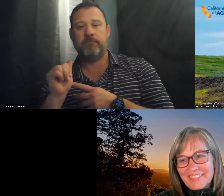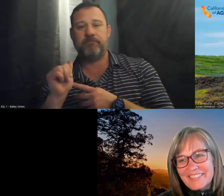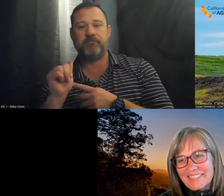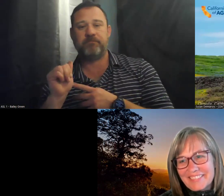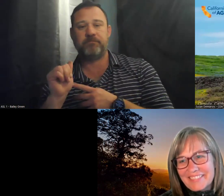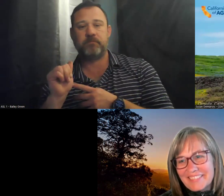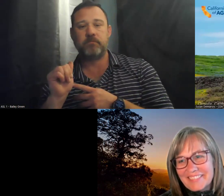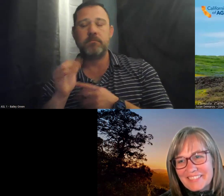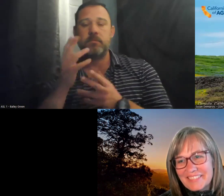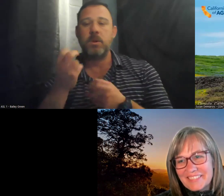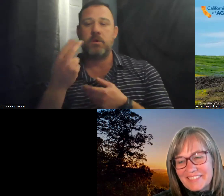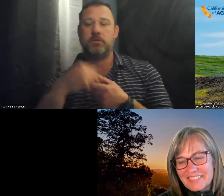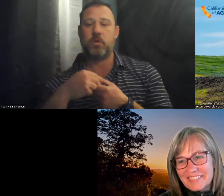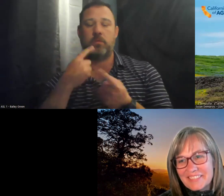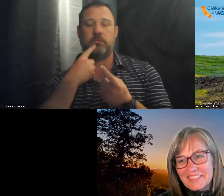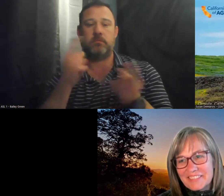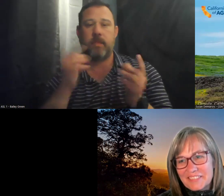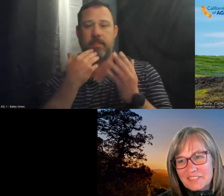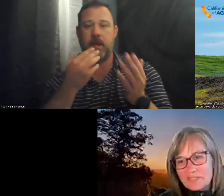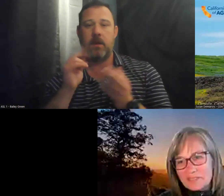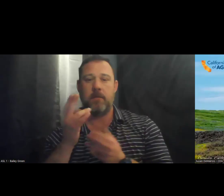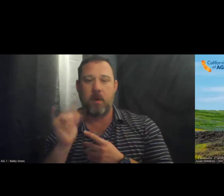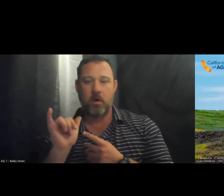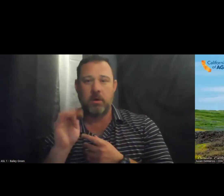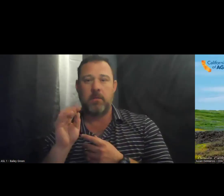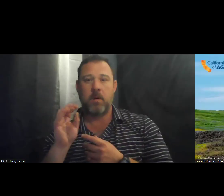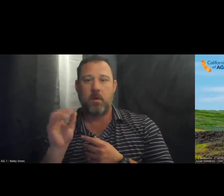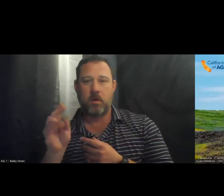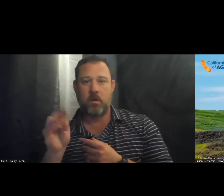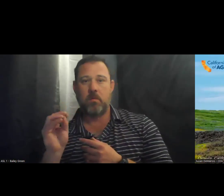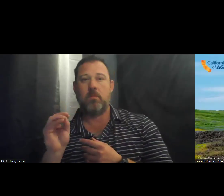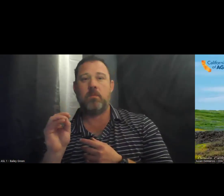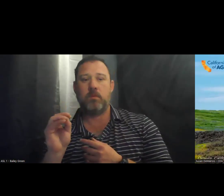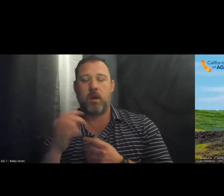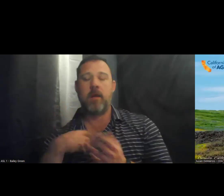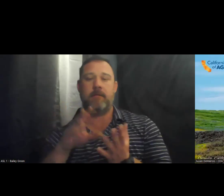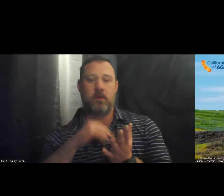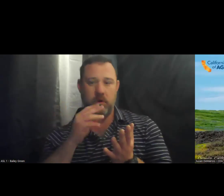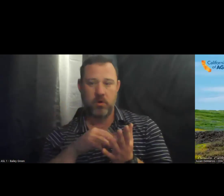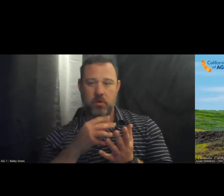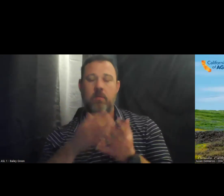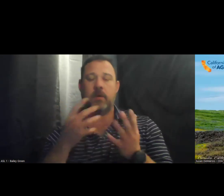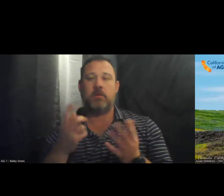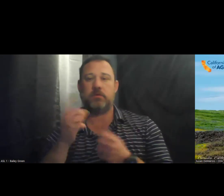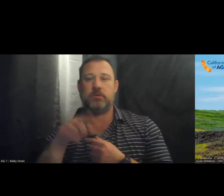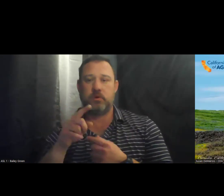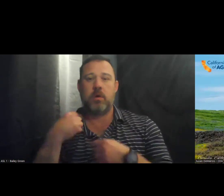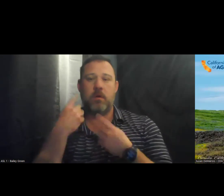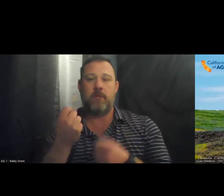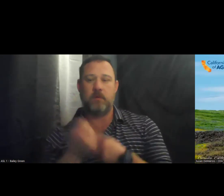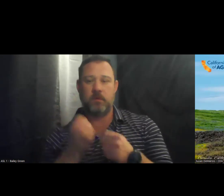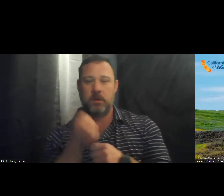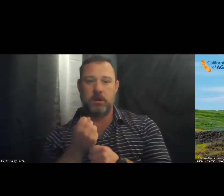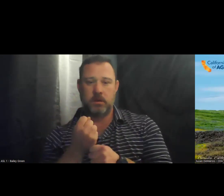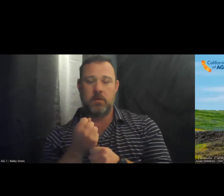I also want to join the chorus of thanking Marty Amoto. Marty, I have learned so much from you over the years,